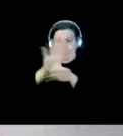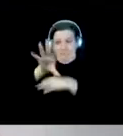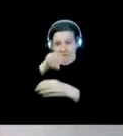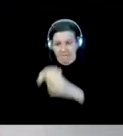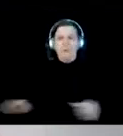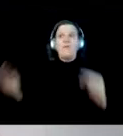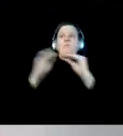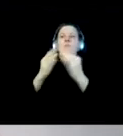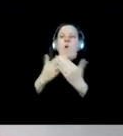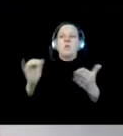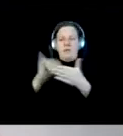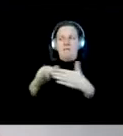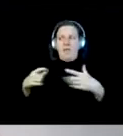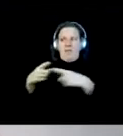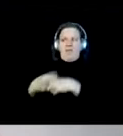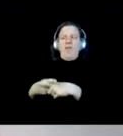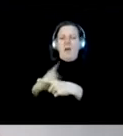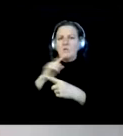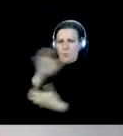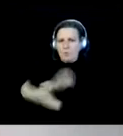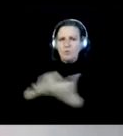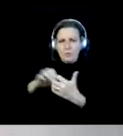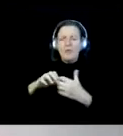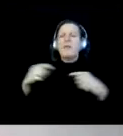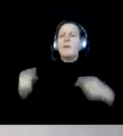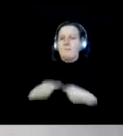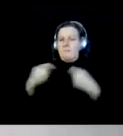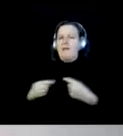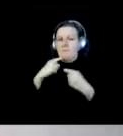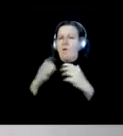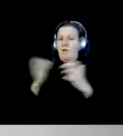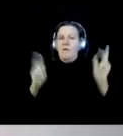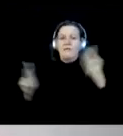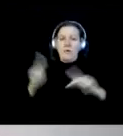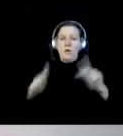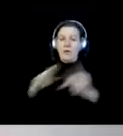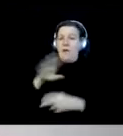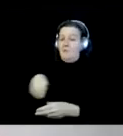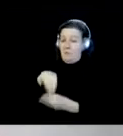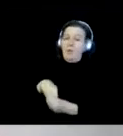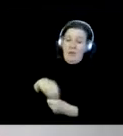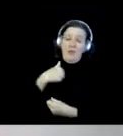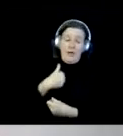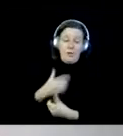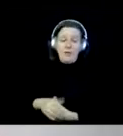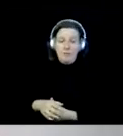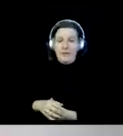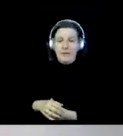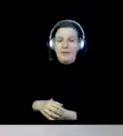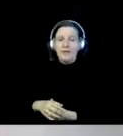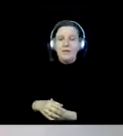that contradiction, I think, was really confusing and painful for a lot of people, including myself. So the film kind of tries